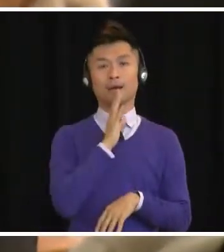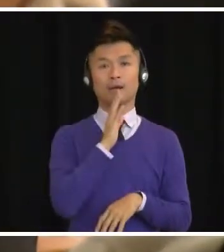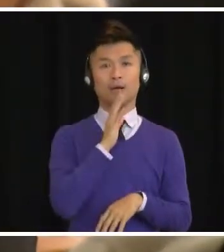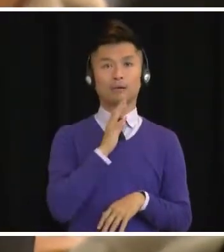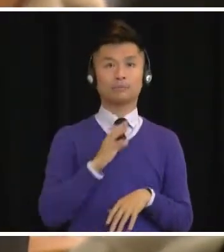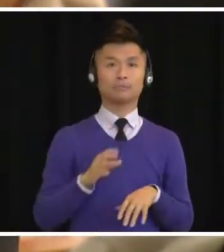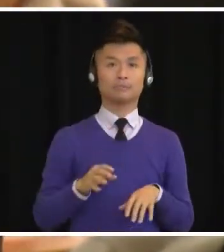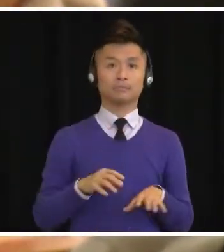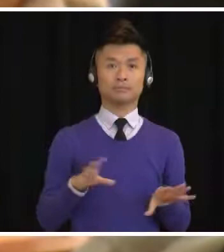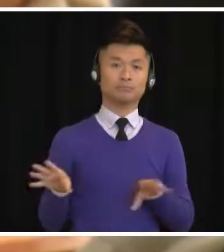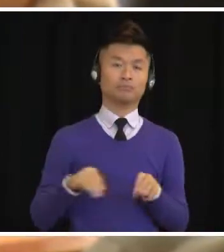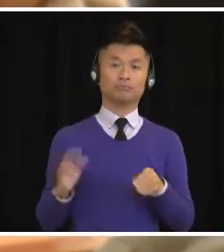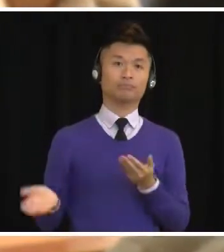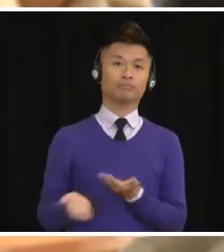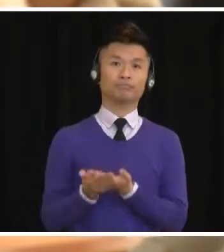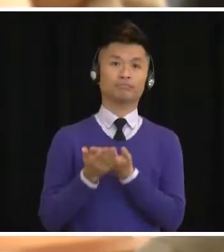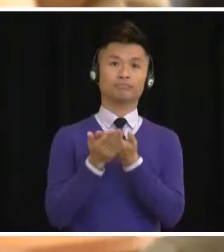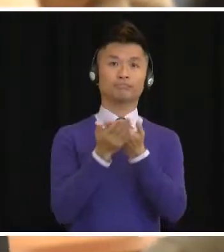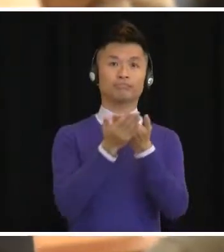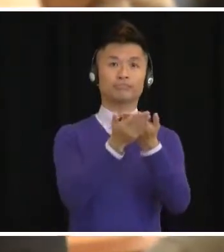Yuan?